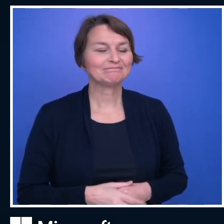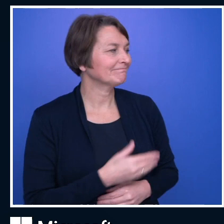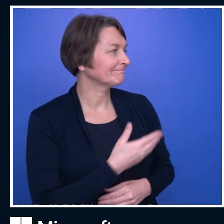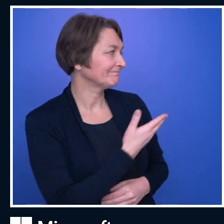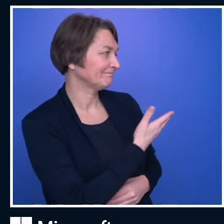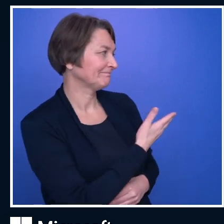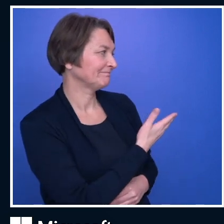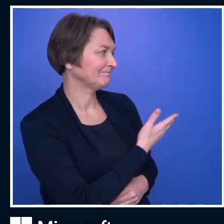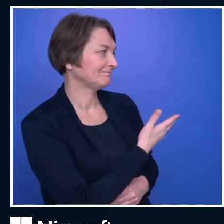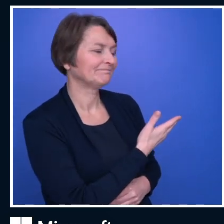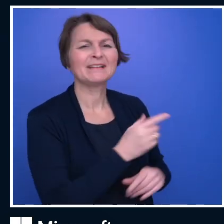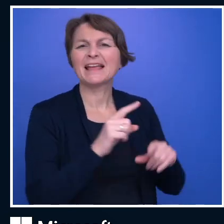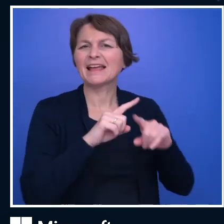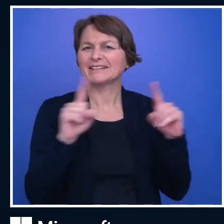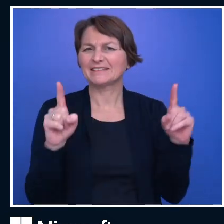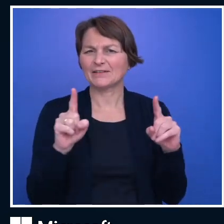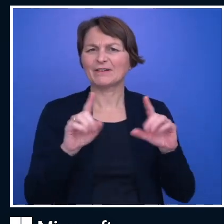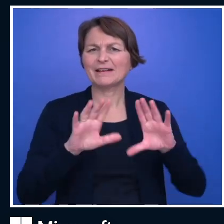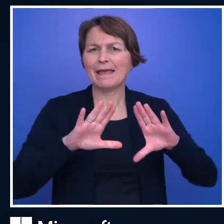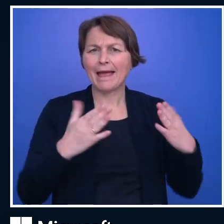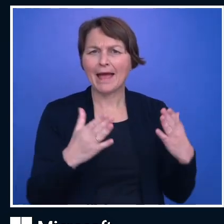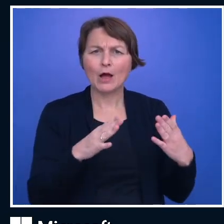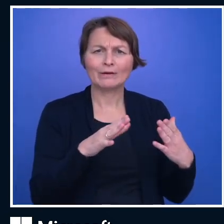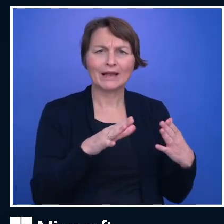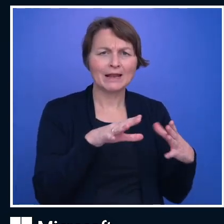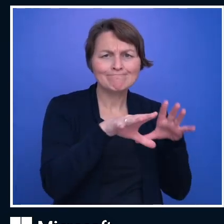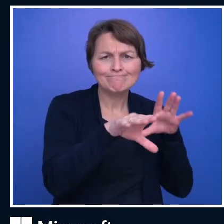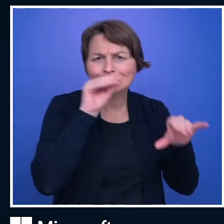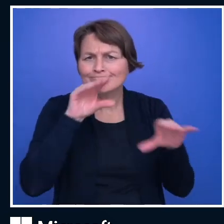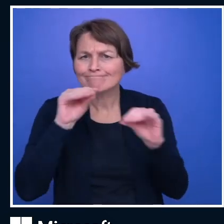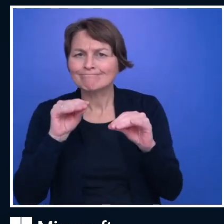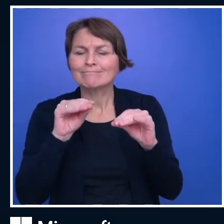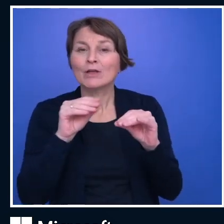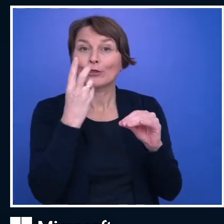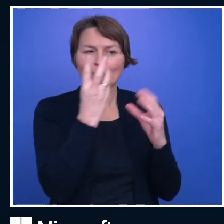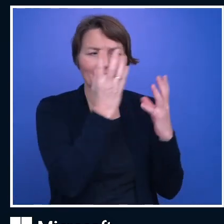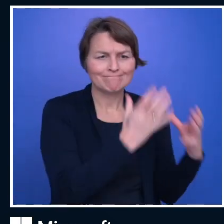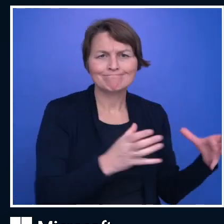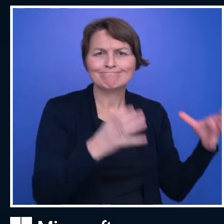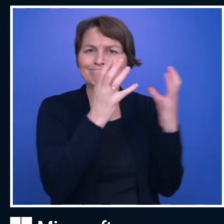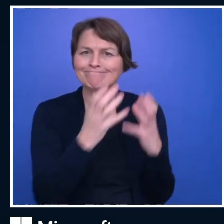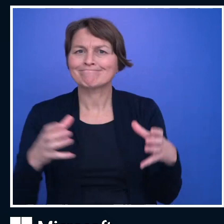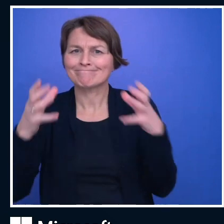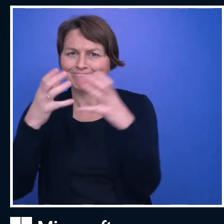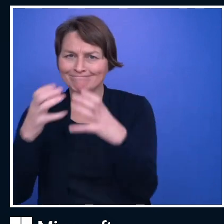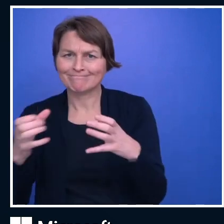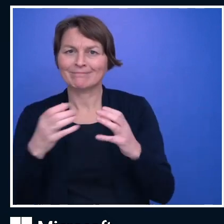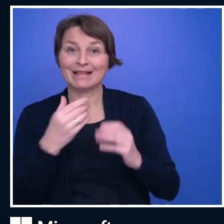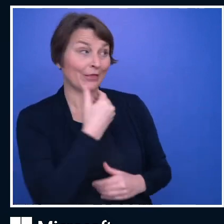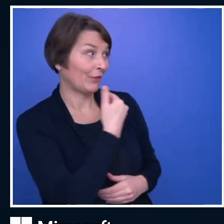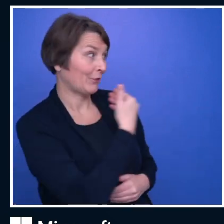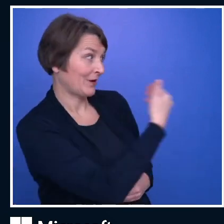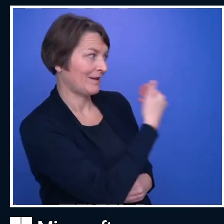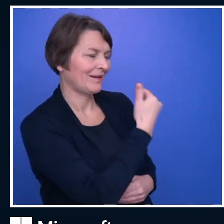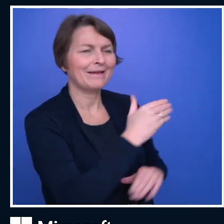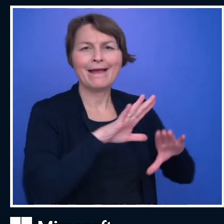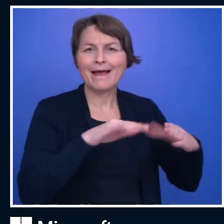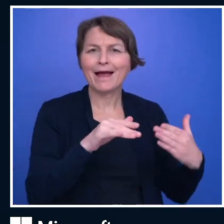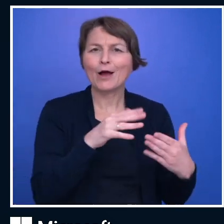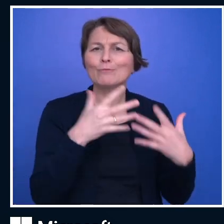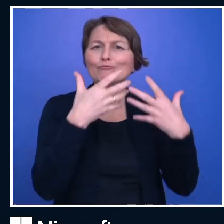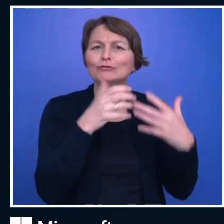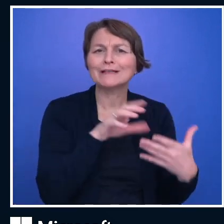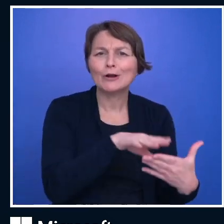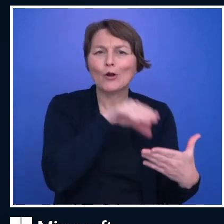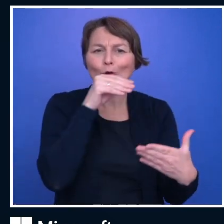machine learning algorithms. They've come under three buckets. The first one is supervised learning, the next is unsupervised, and then there's reinforcement learning.